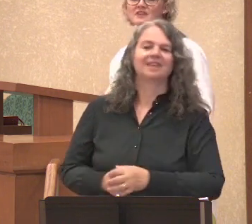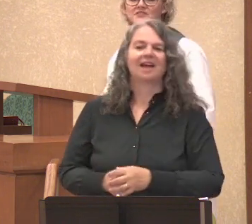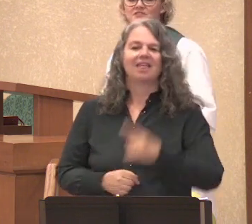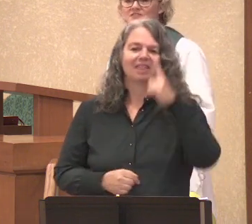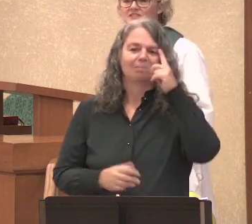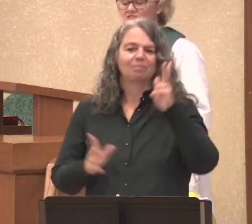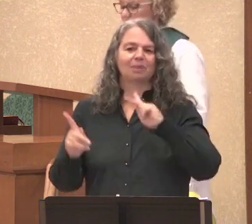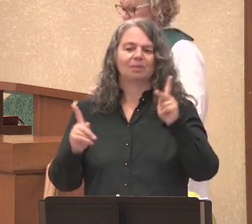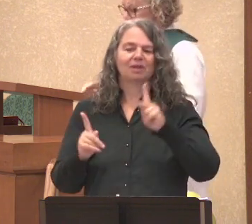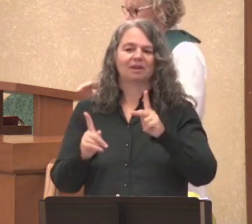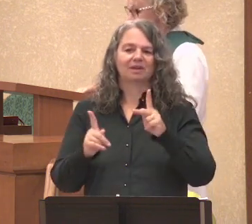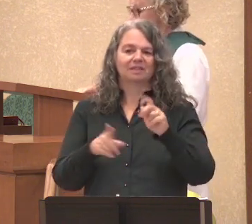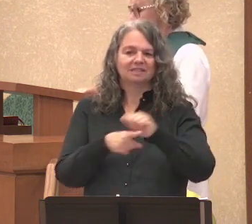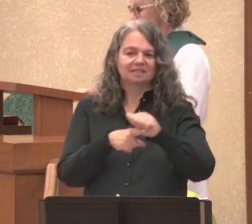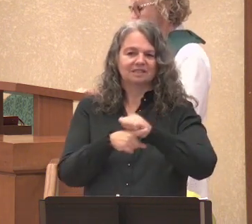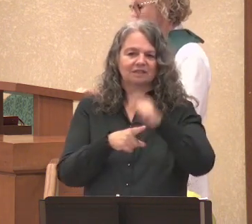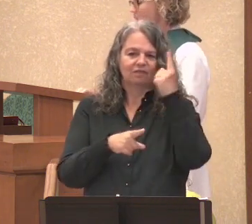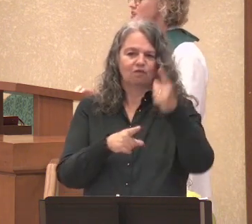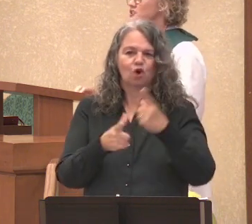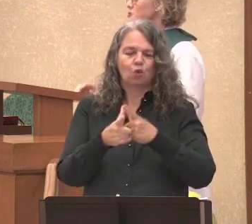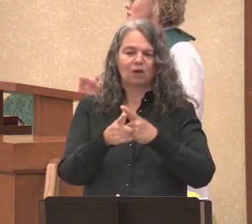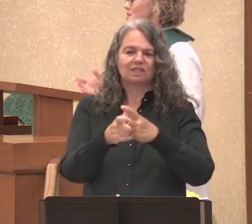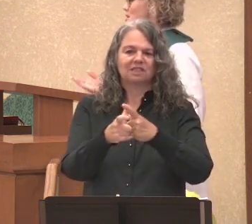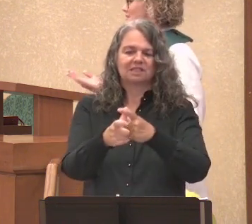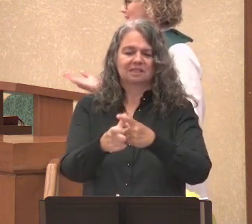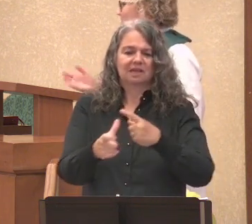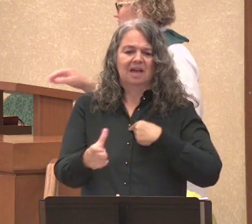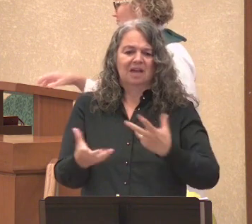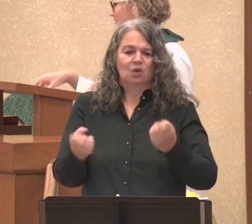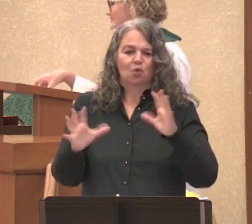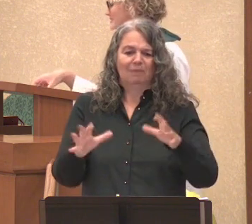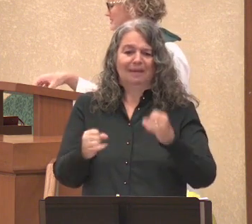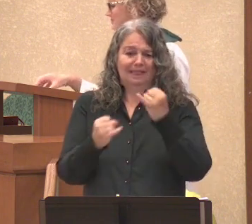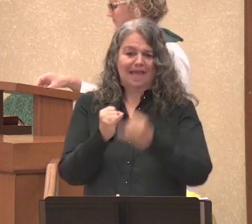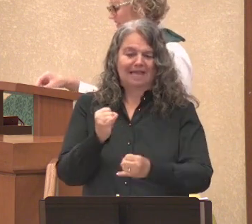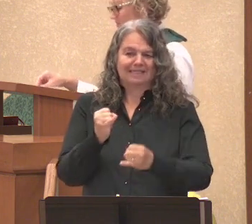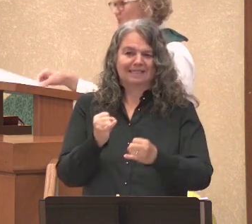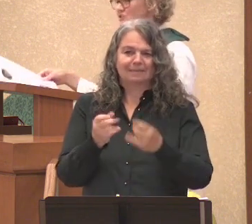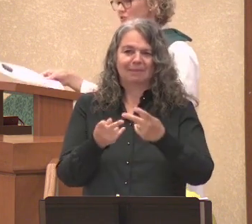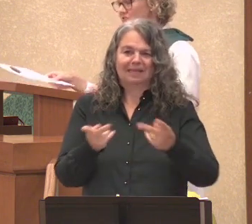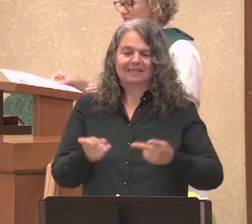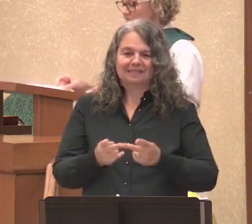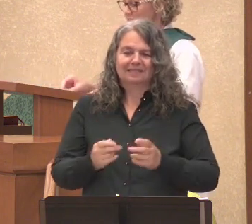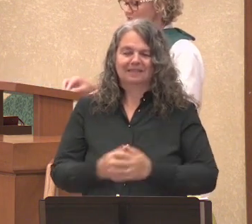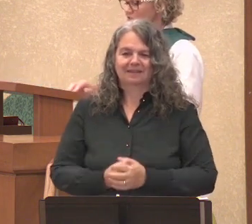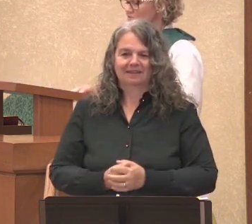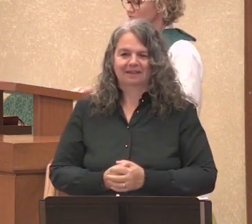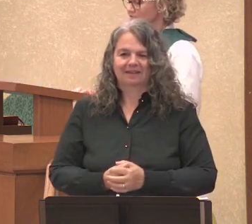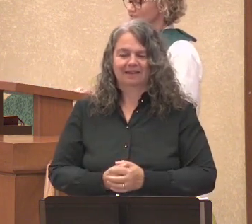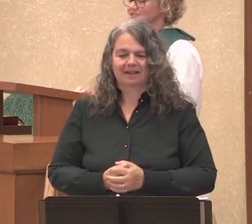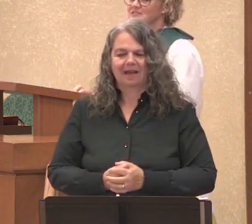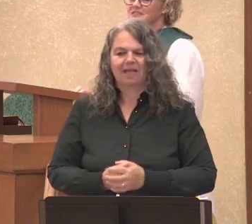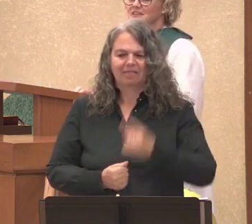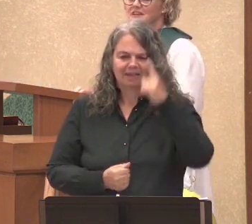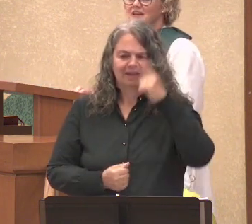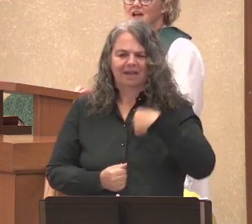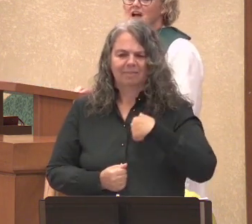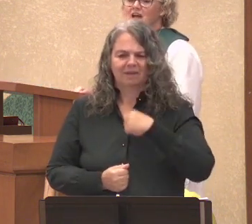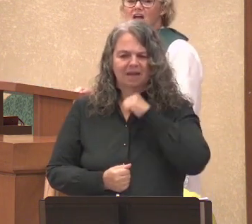for a race say something like, "I just don't want to come in last place, so I don't think I'm alone in